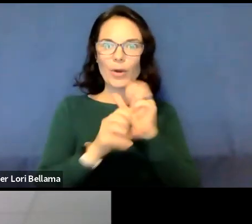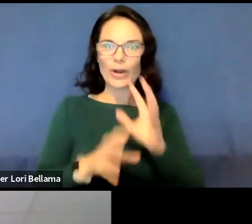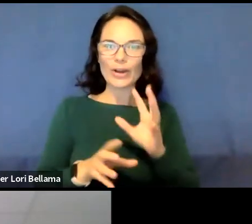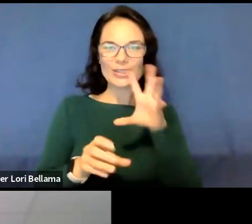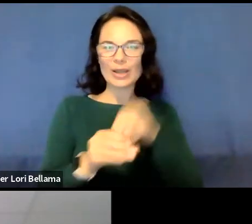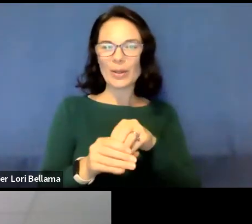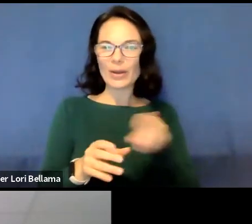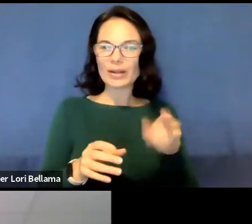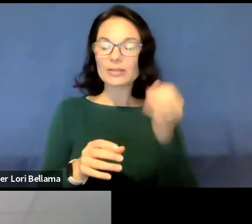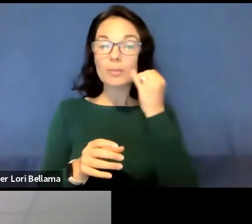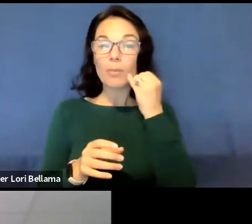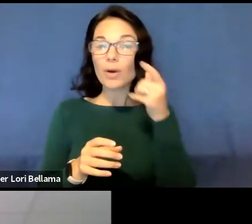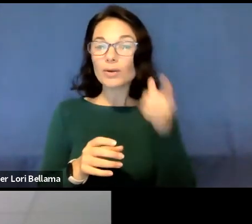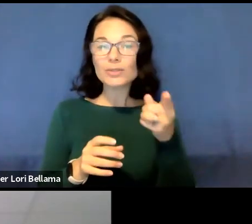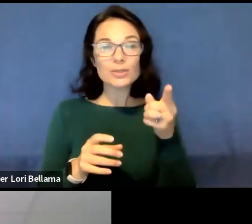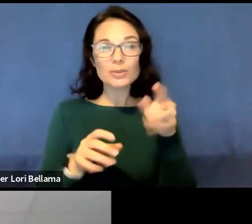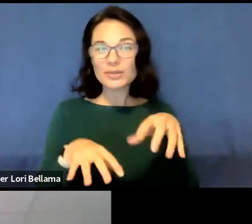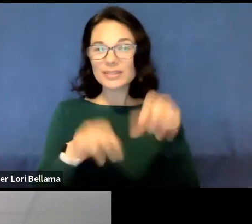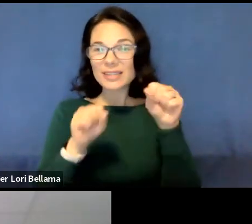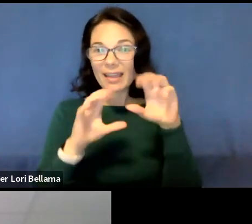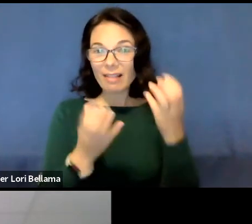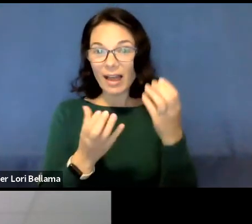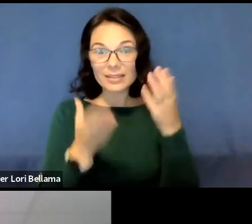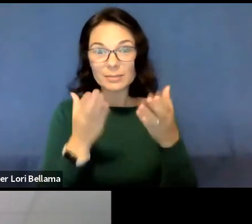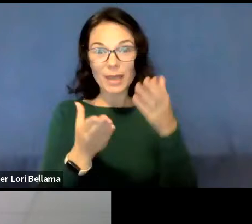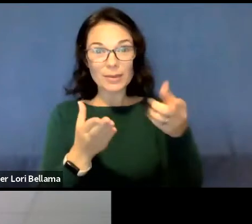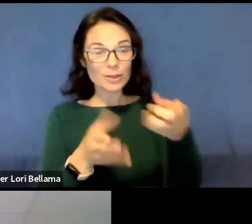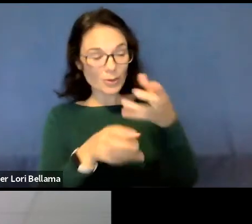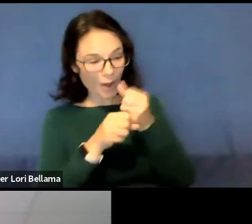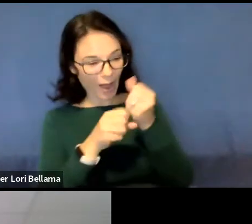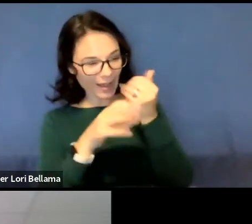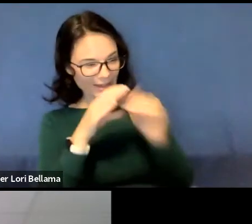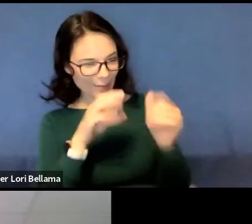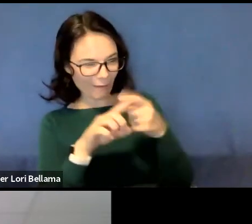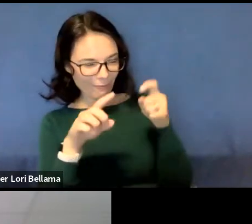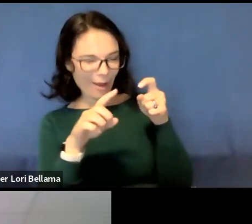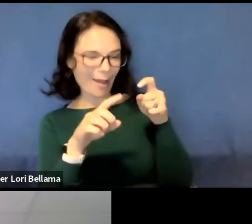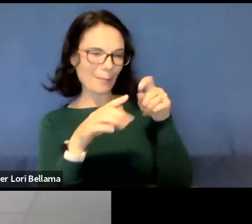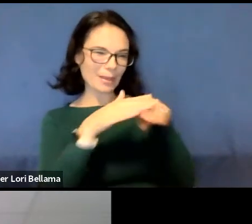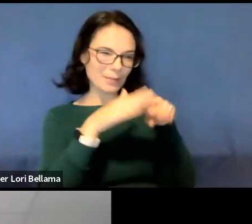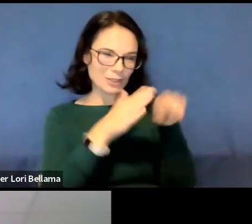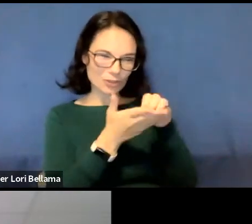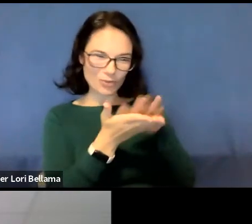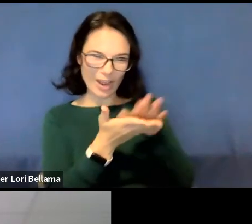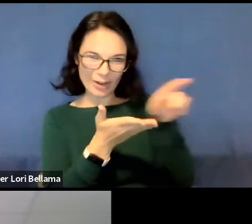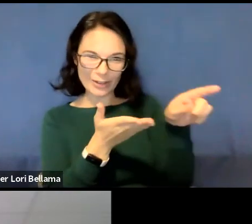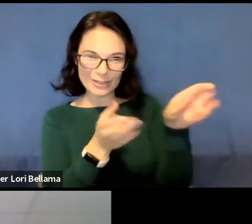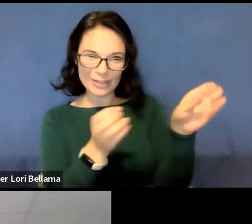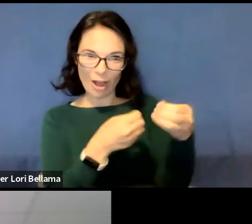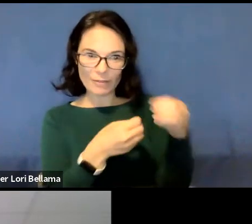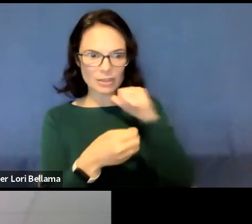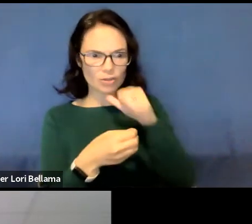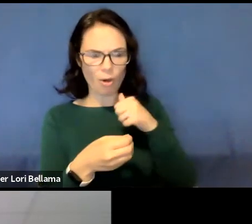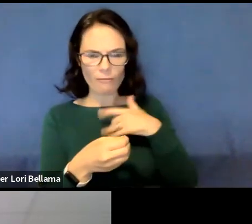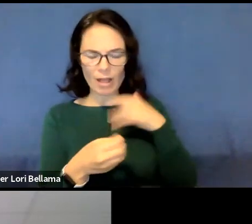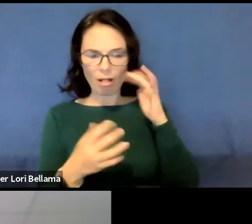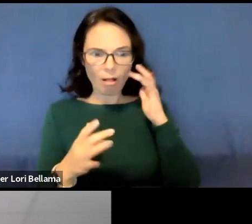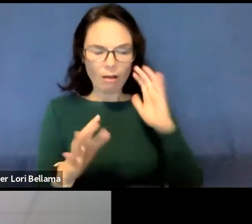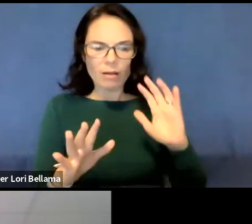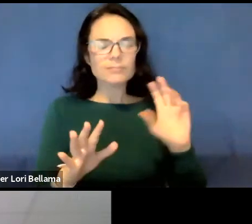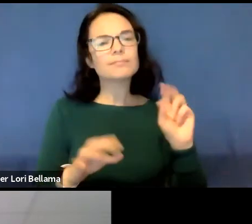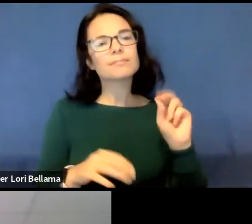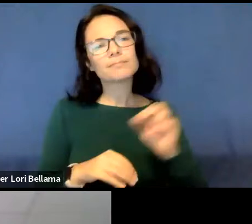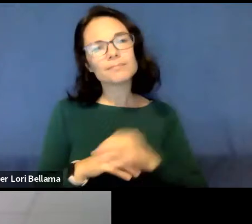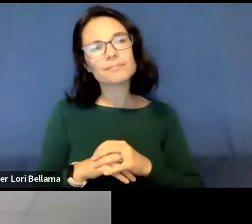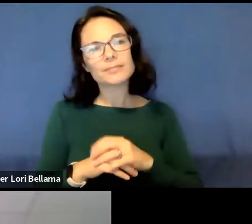taking classes here at Grossmont, a number of you may have received an email from Admissions and Records. Don't panic. Typically